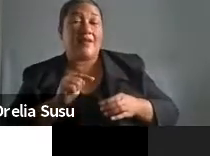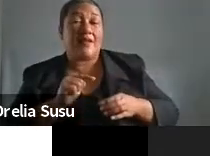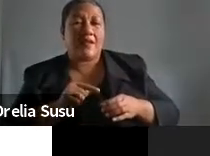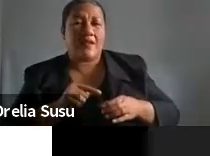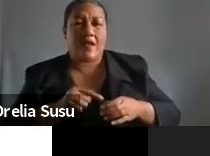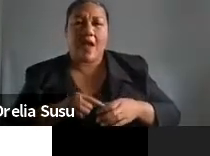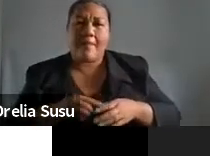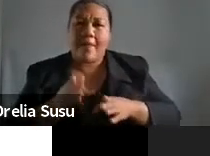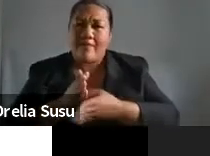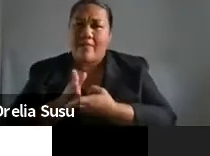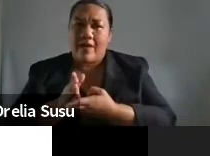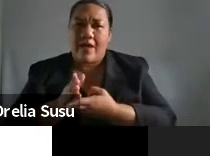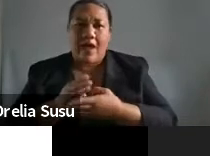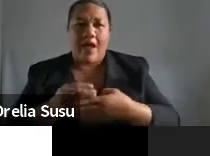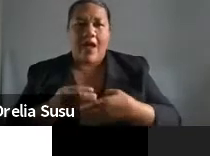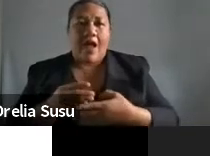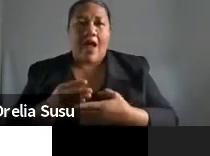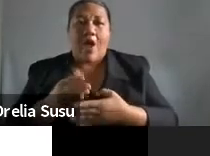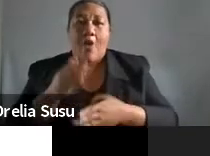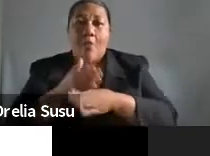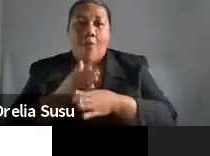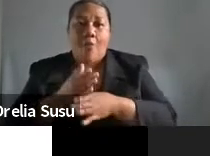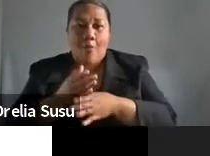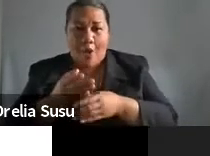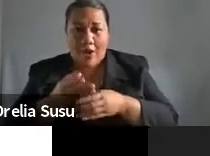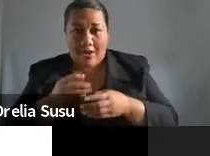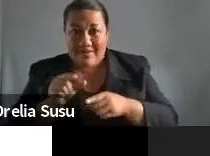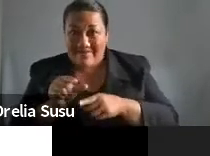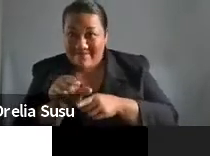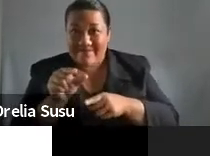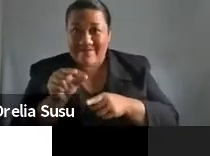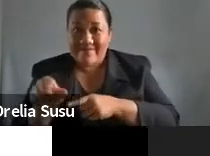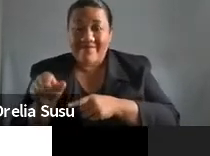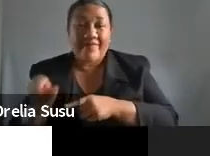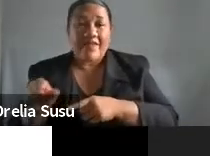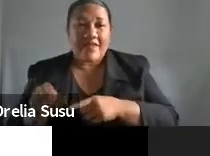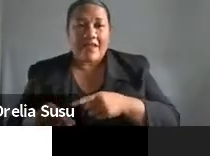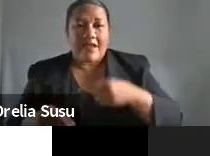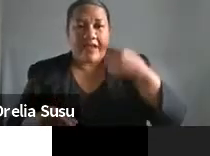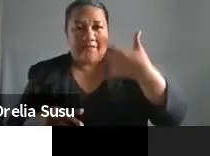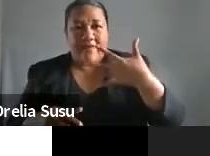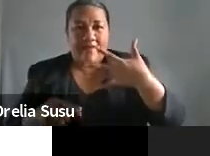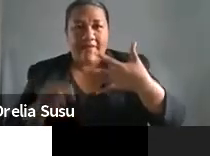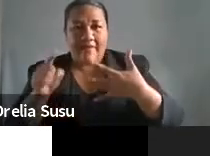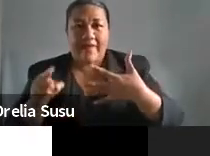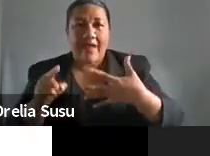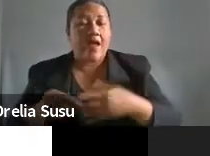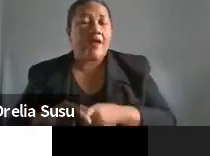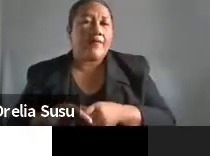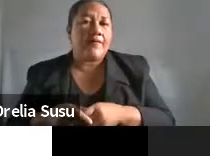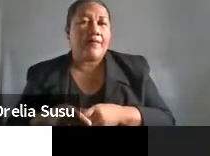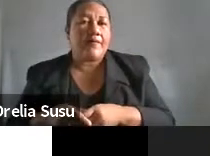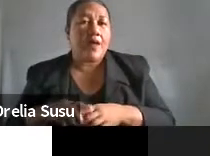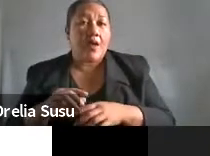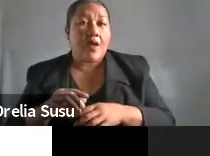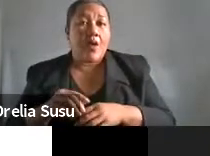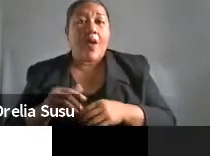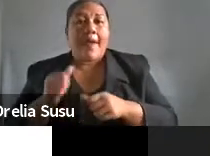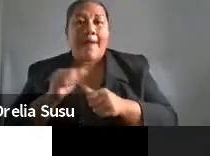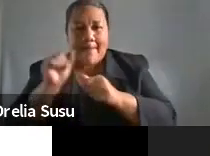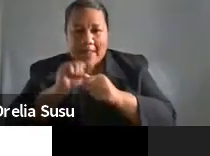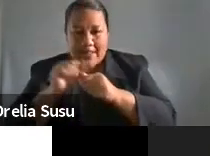One is about universal human rights, always ensuring that the work and the approach that we're doing is about the betterment of human